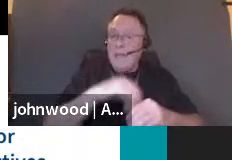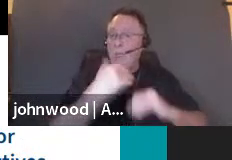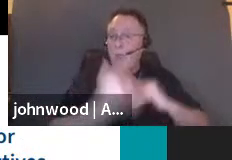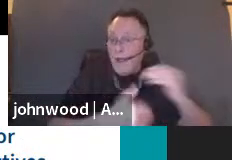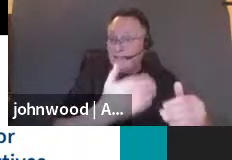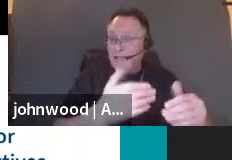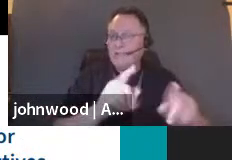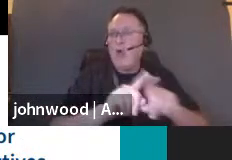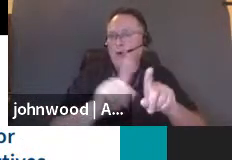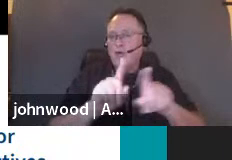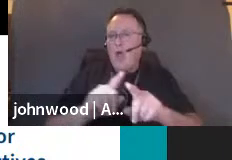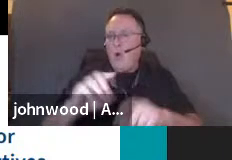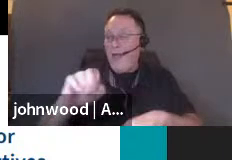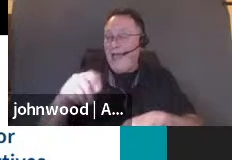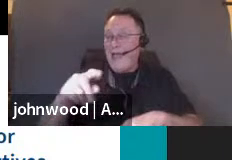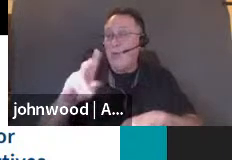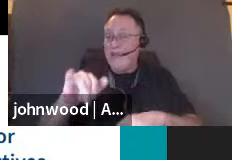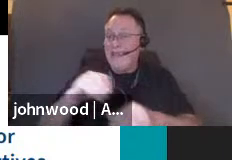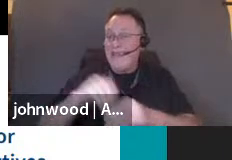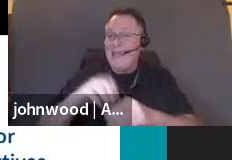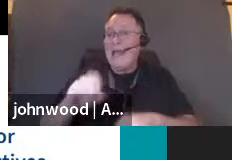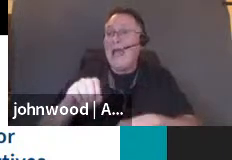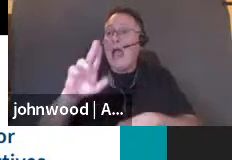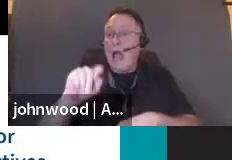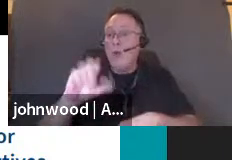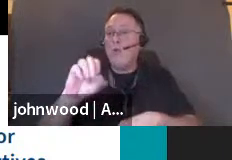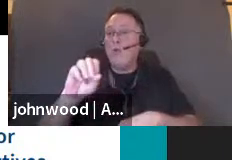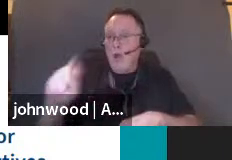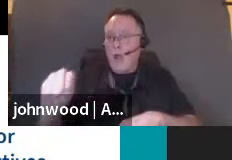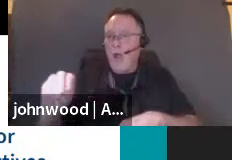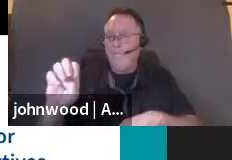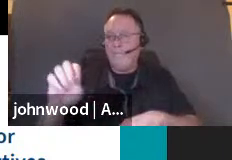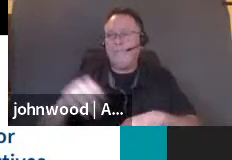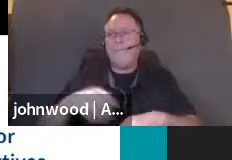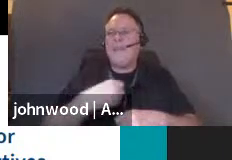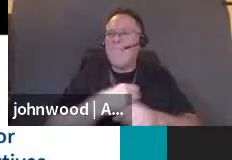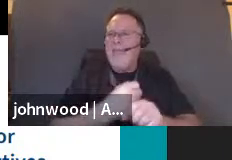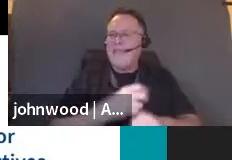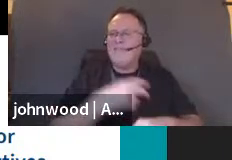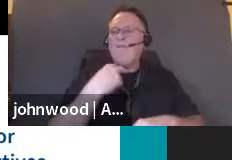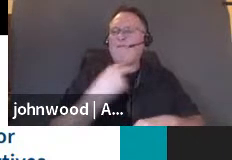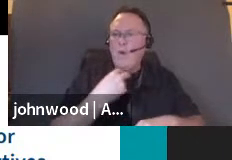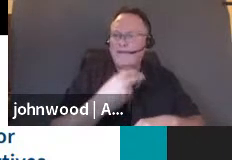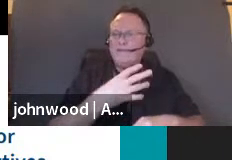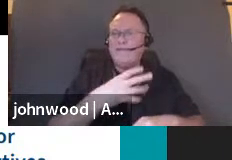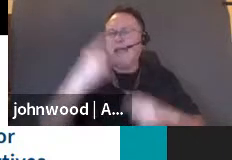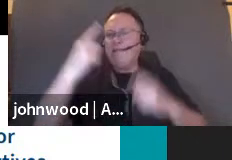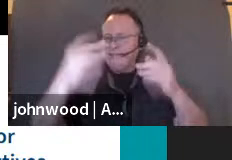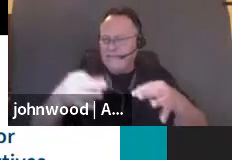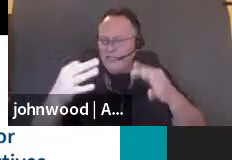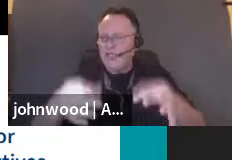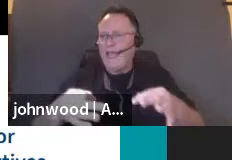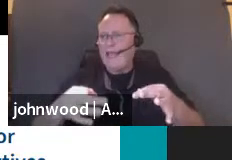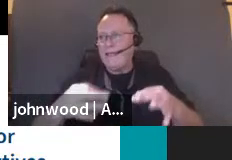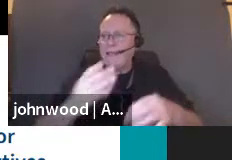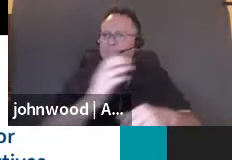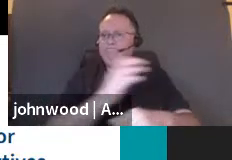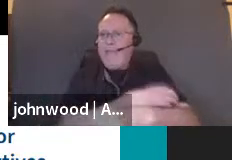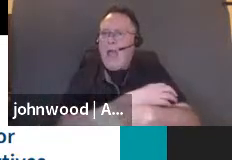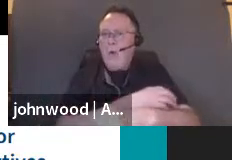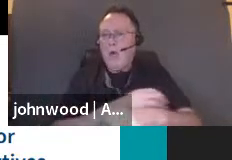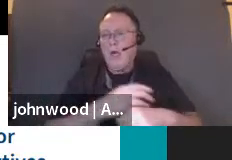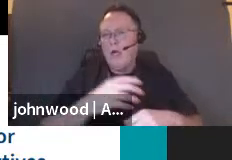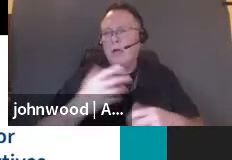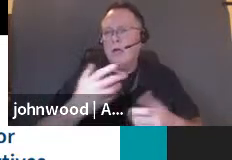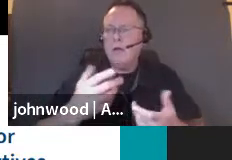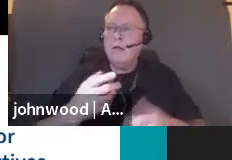For process-related equity, it focuses on creating a voice and decision-making power for previously